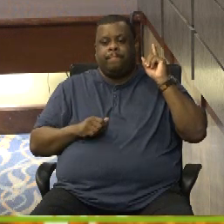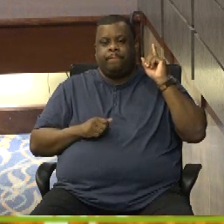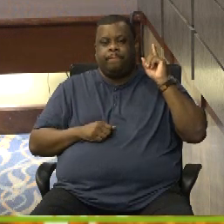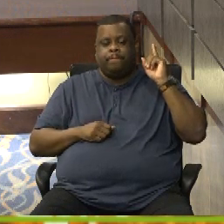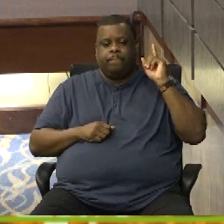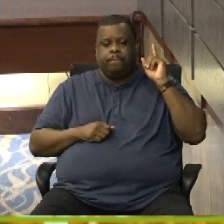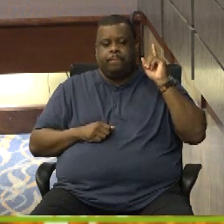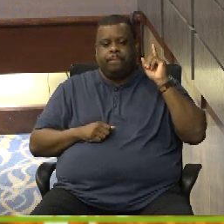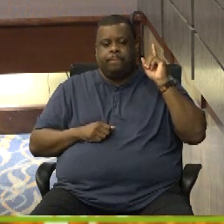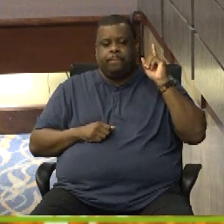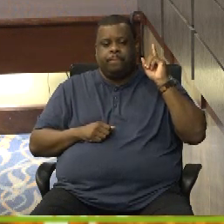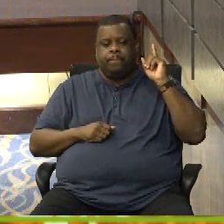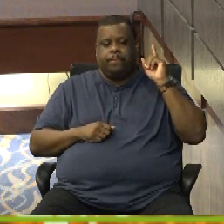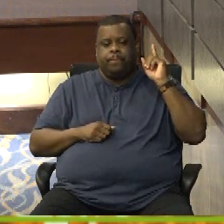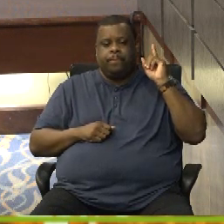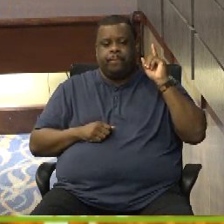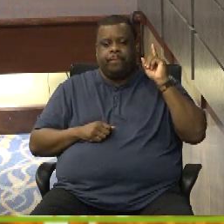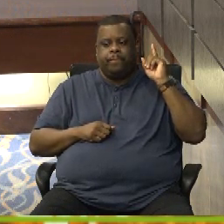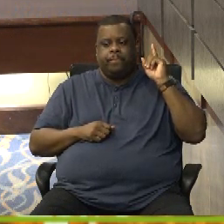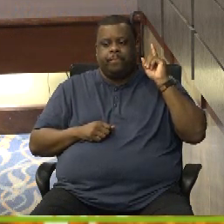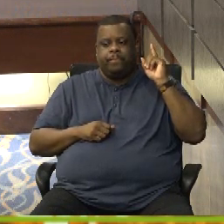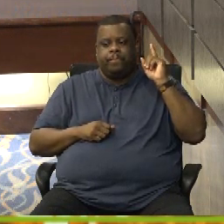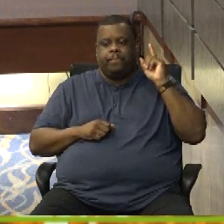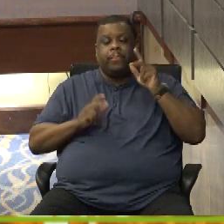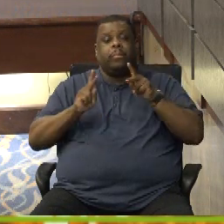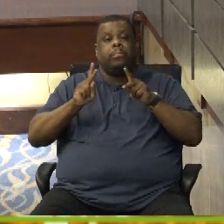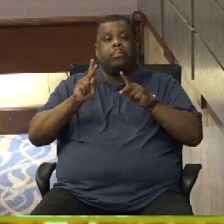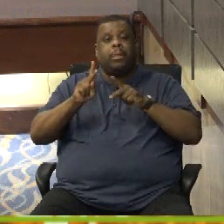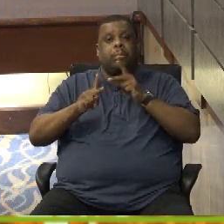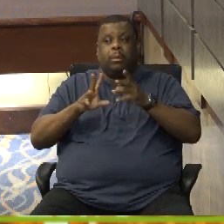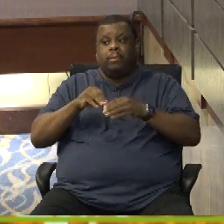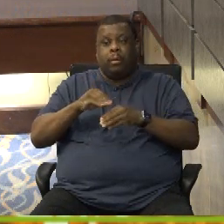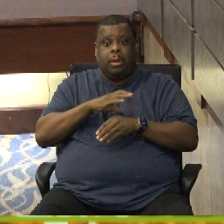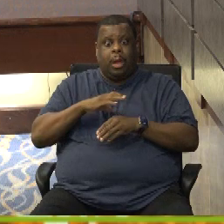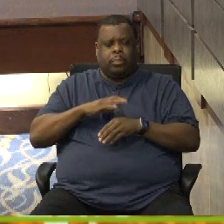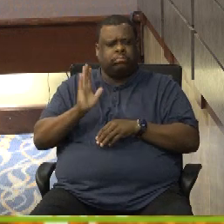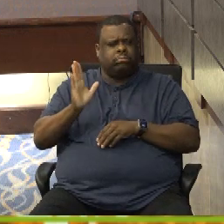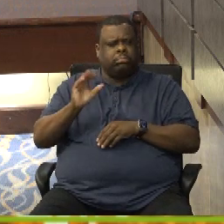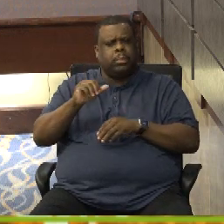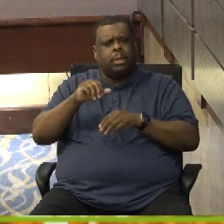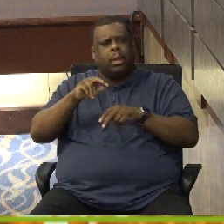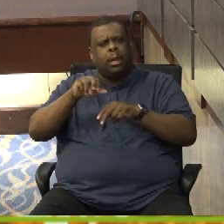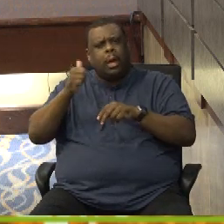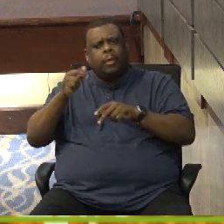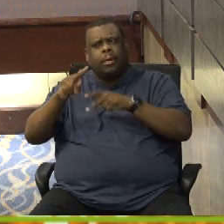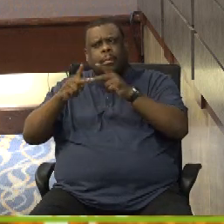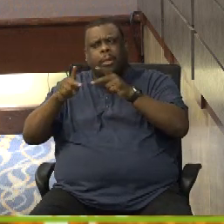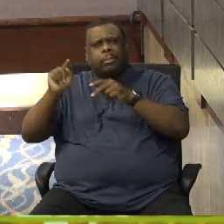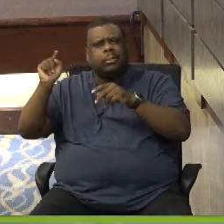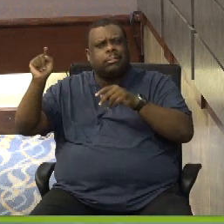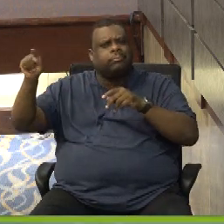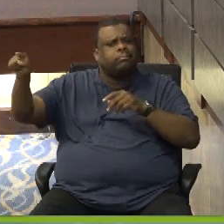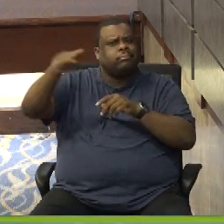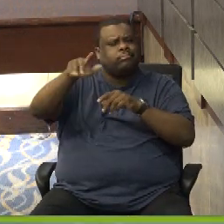Outsiders who've defined this place by one moment in time, one group, one individual, or one perspective.